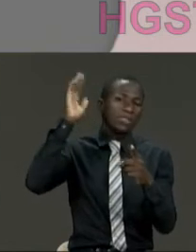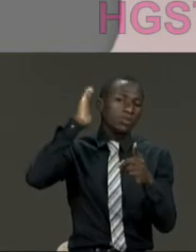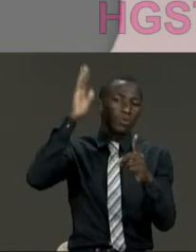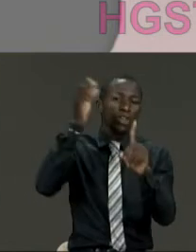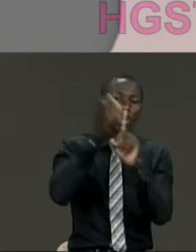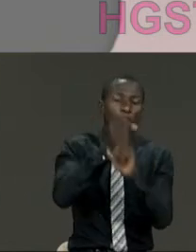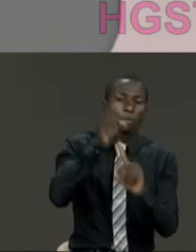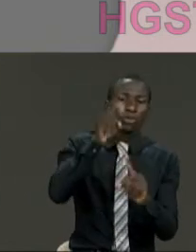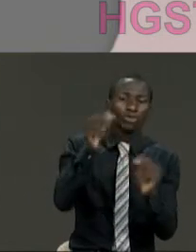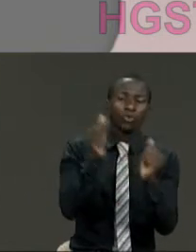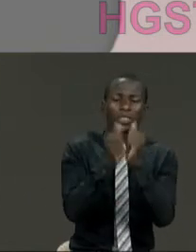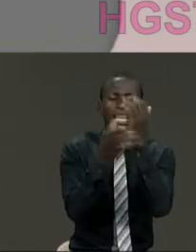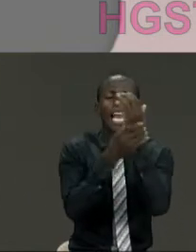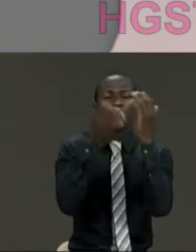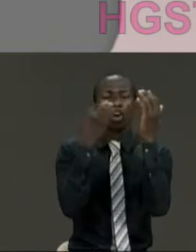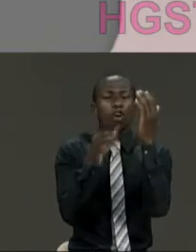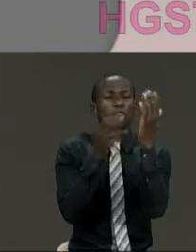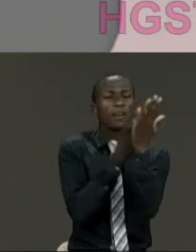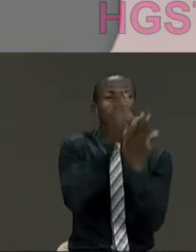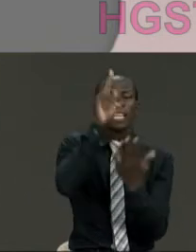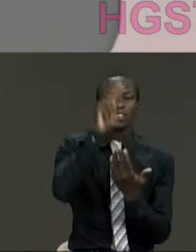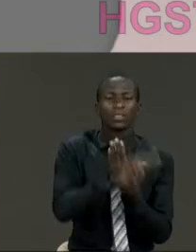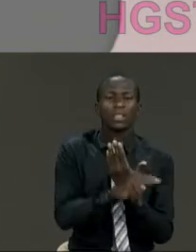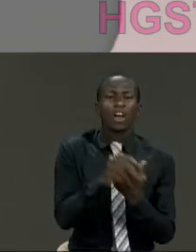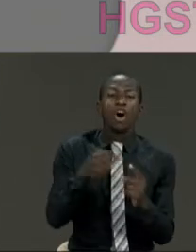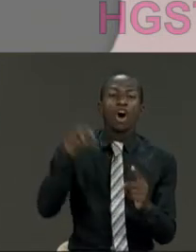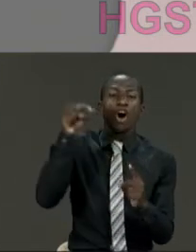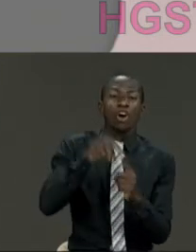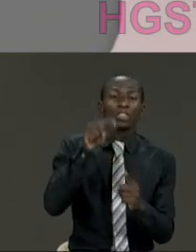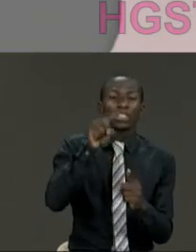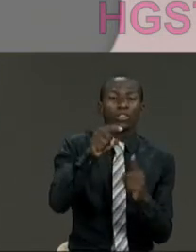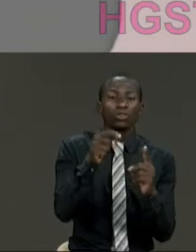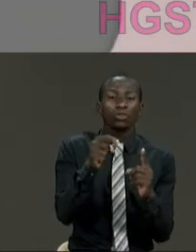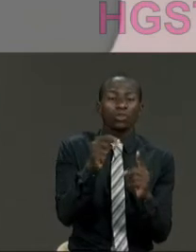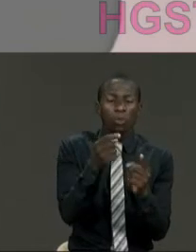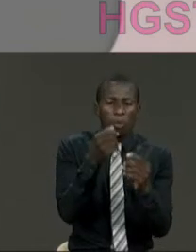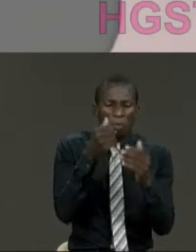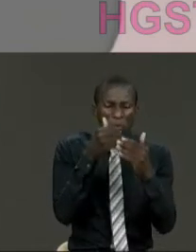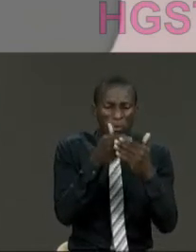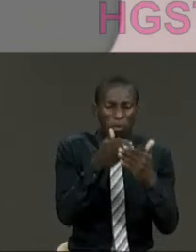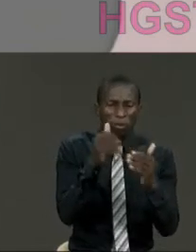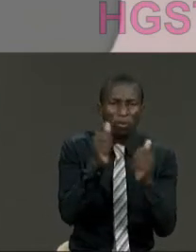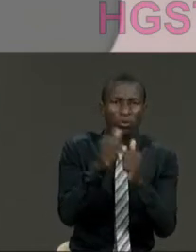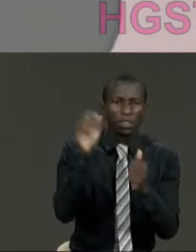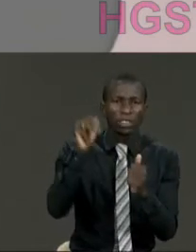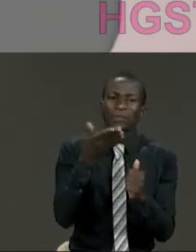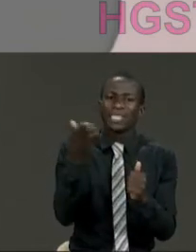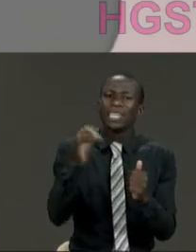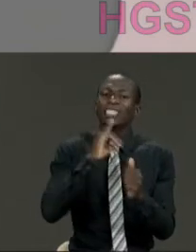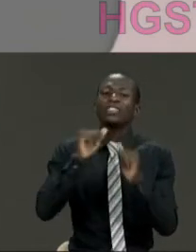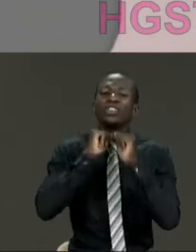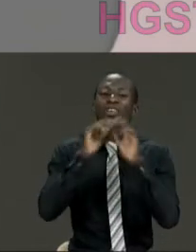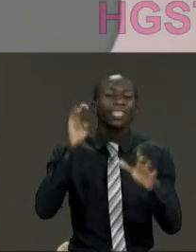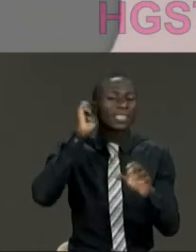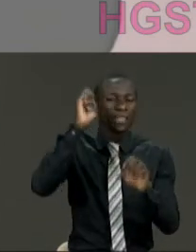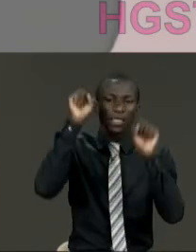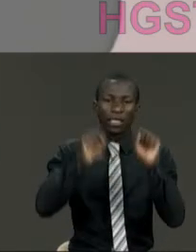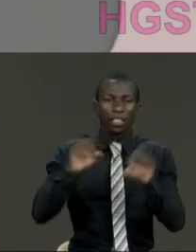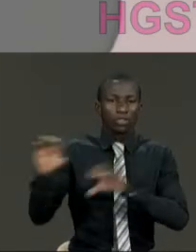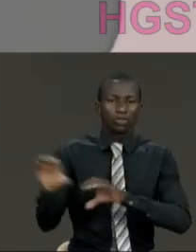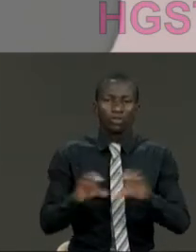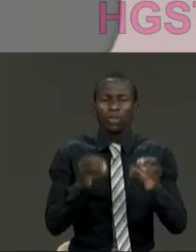righteousness. Until you obey him, there's not much he can do for you. It all starts by surrendering to him. Number